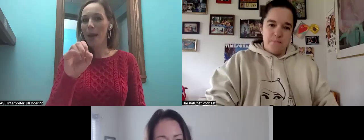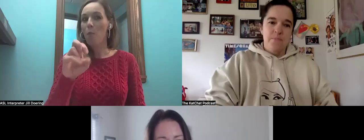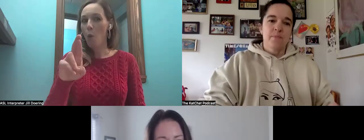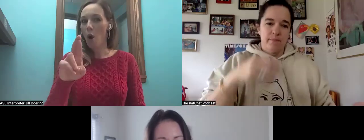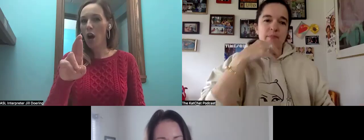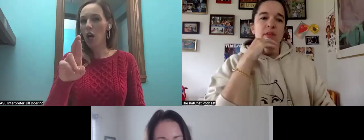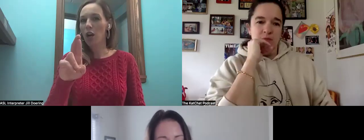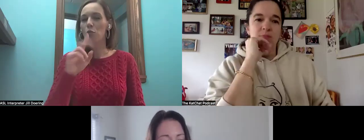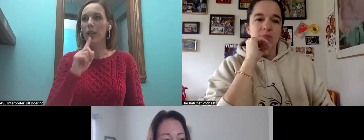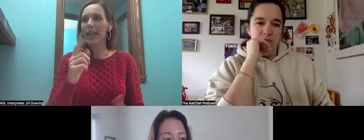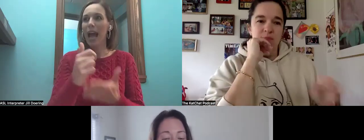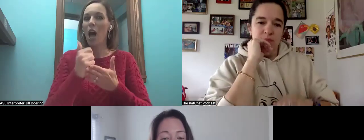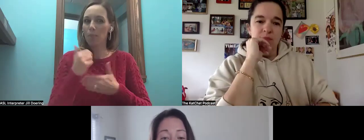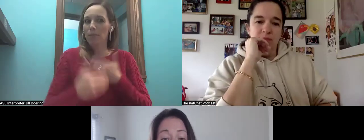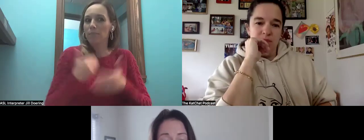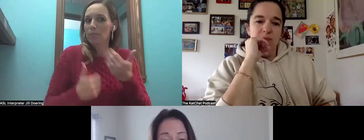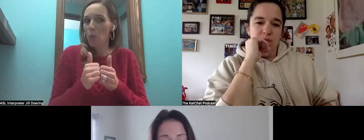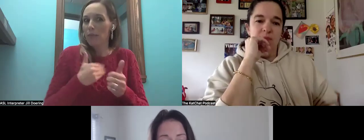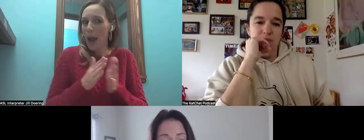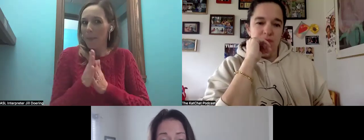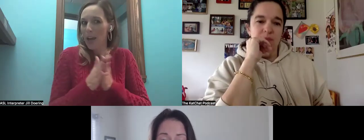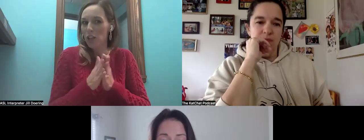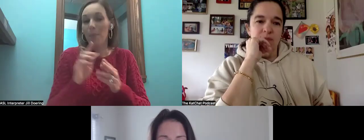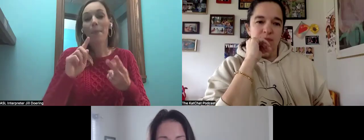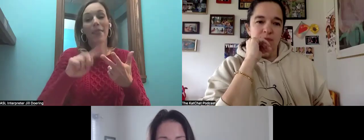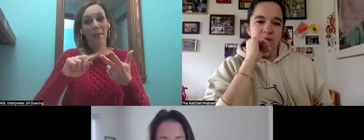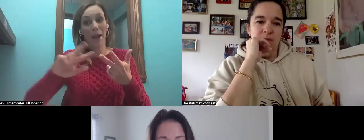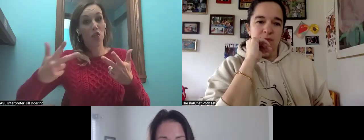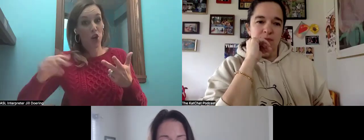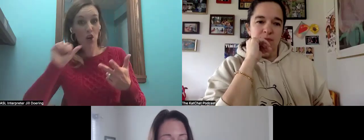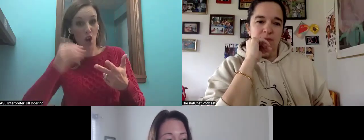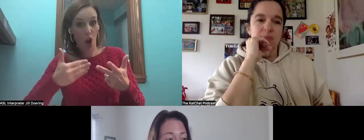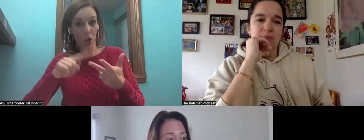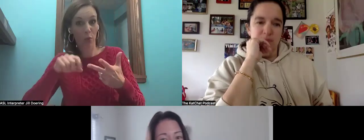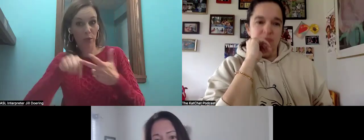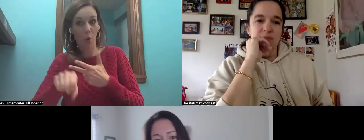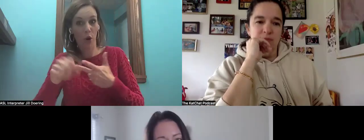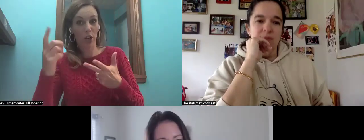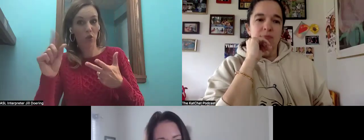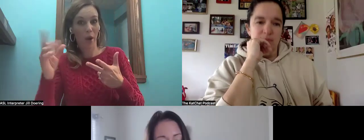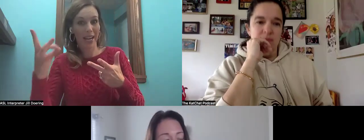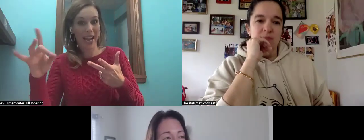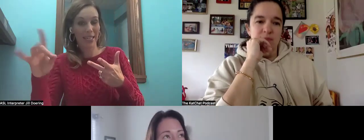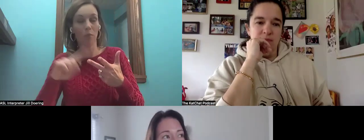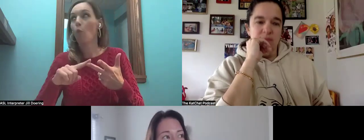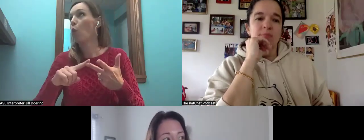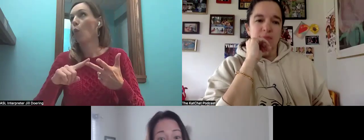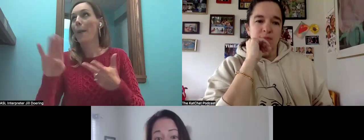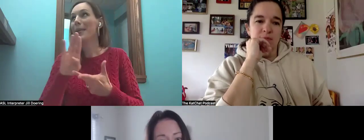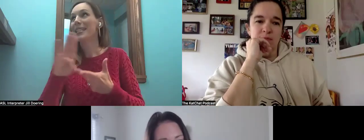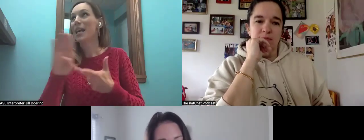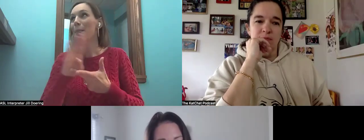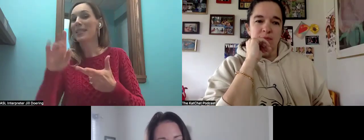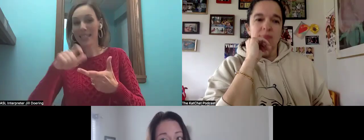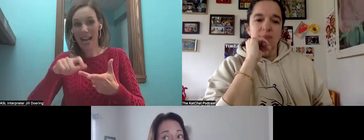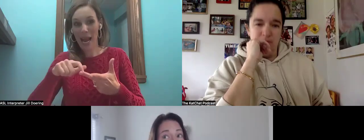my passion. But then I had my third daughter. She was born in 2018, and that was busy. And then the